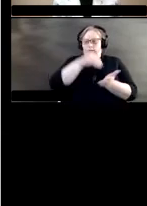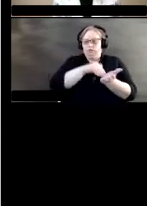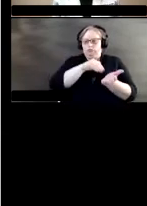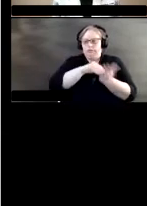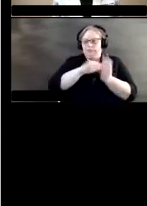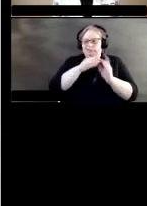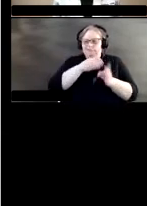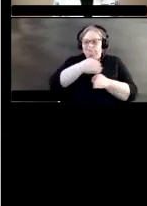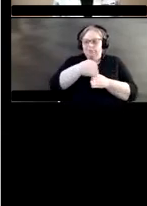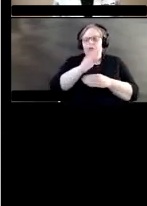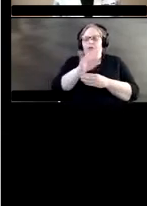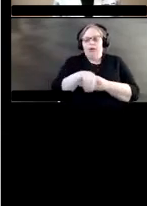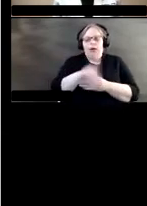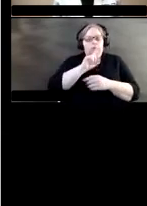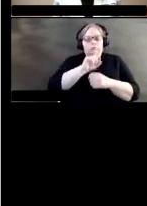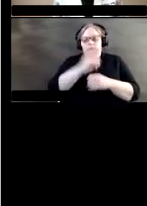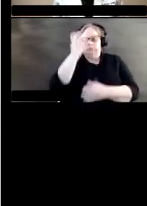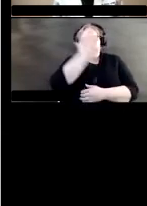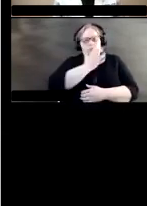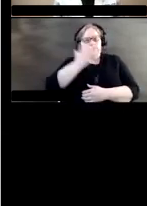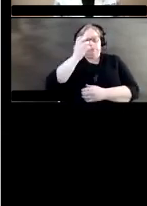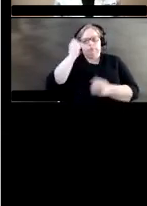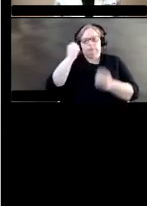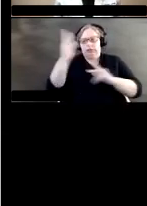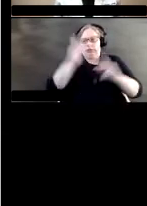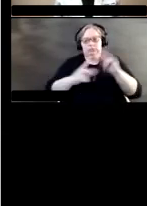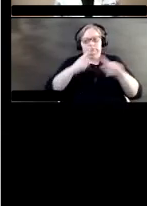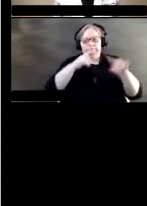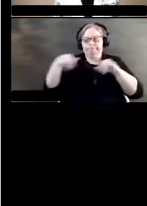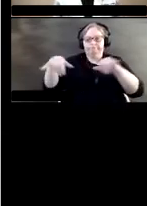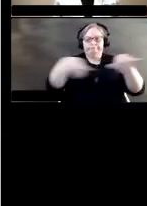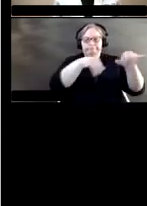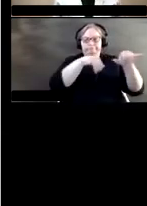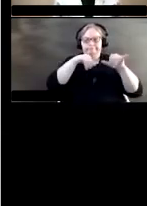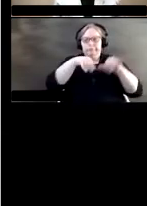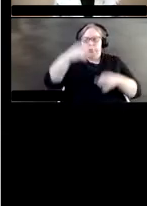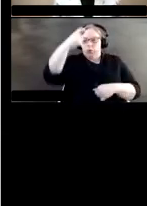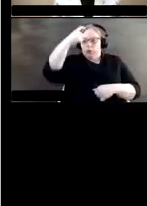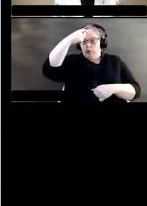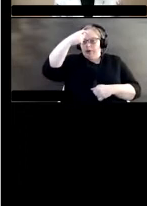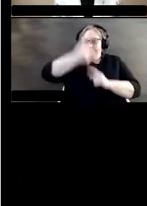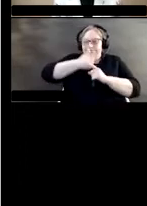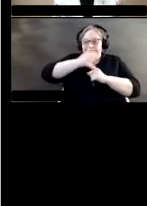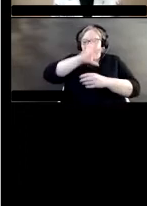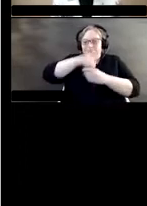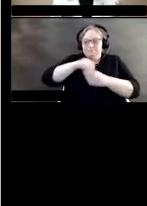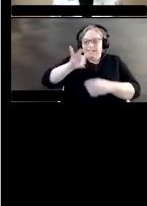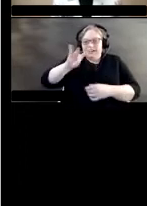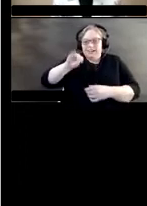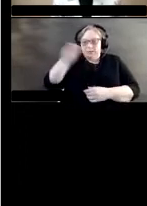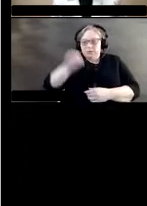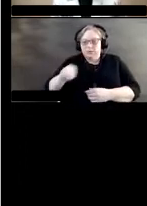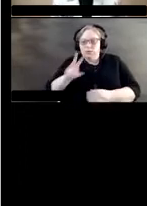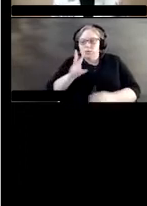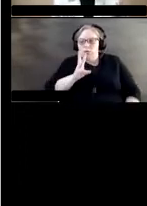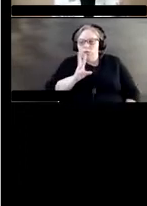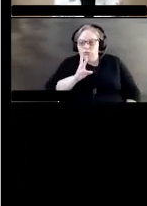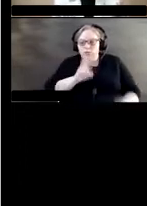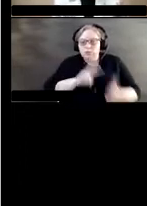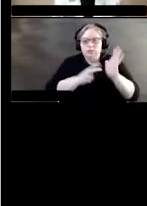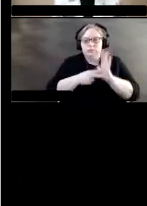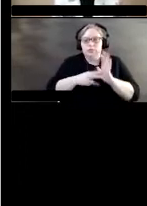dizziness. And your body, your brain is 80% water. So it doesn't like to be low on water.